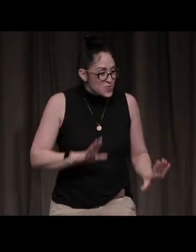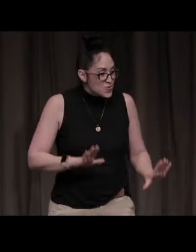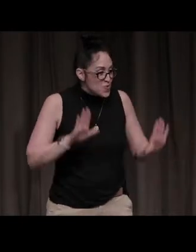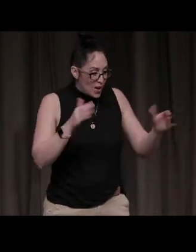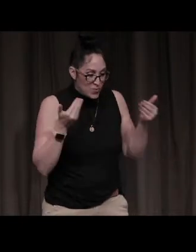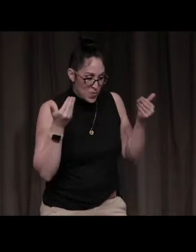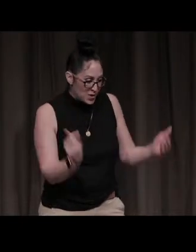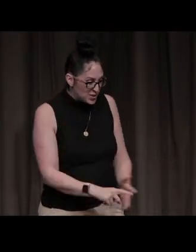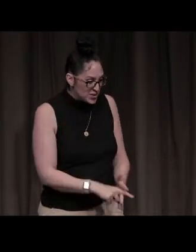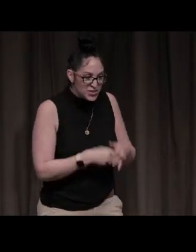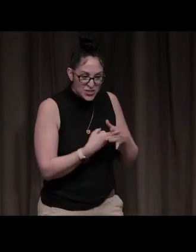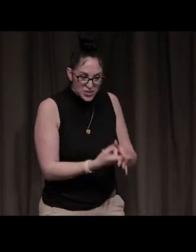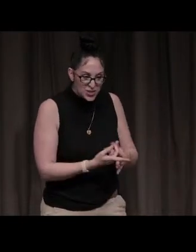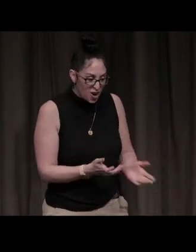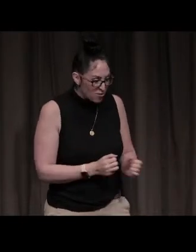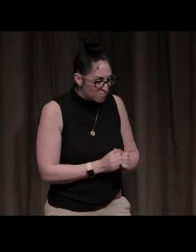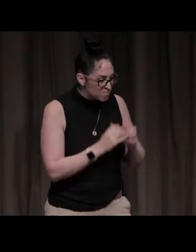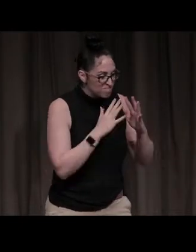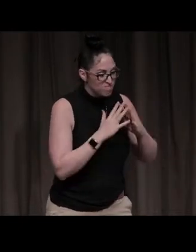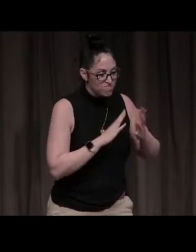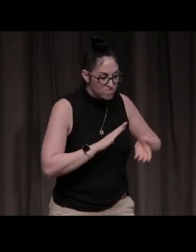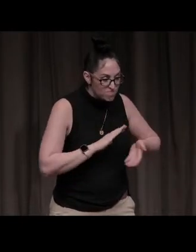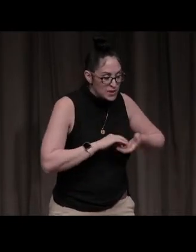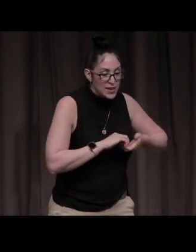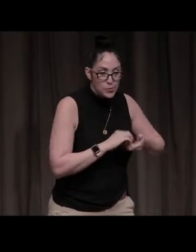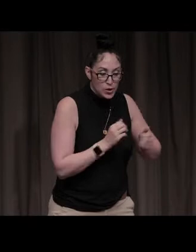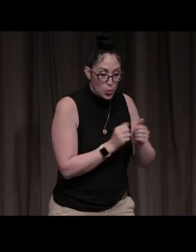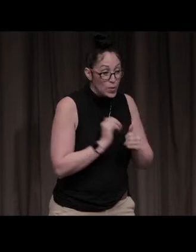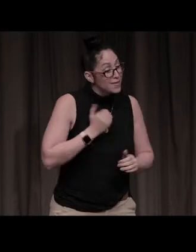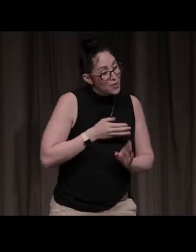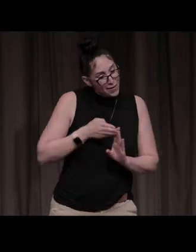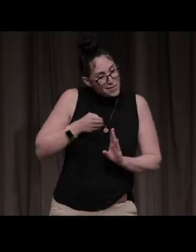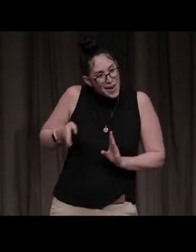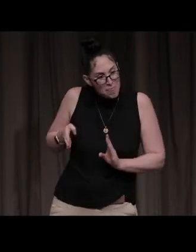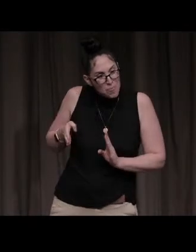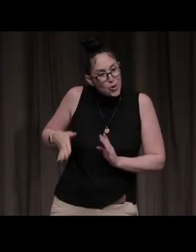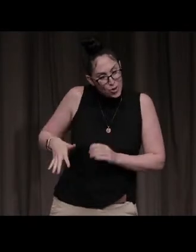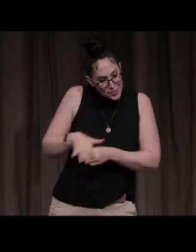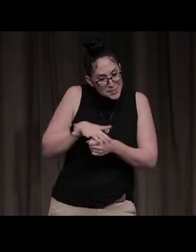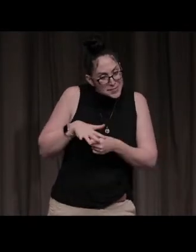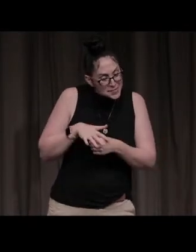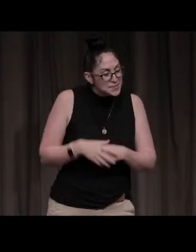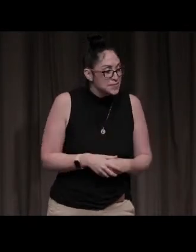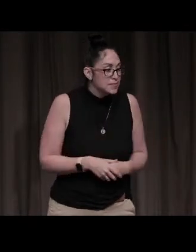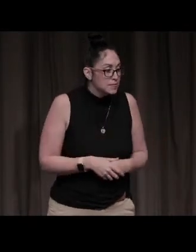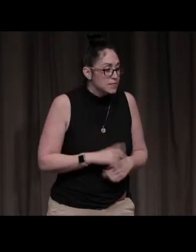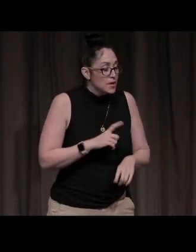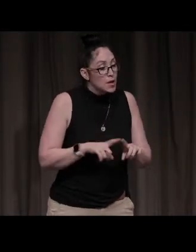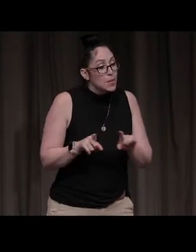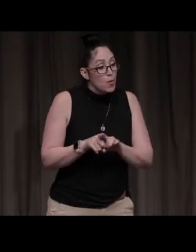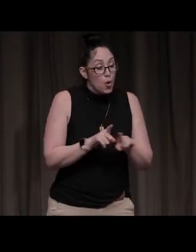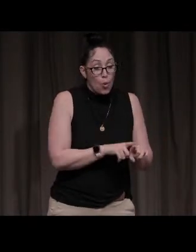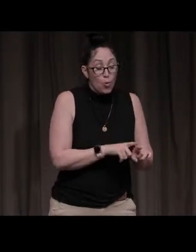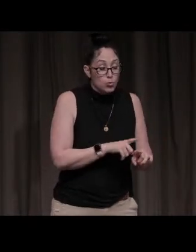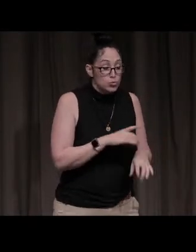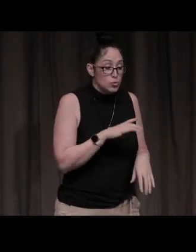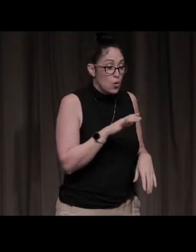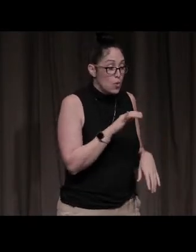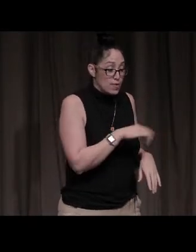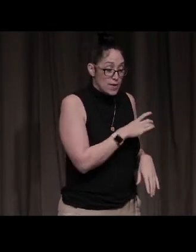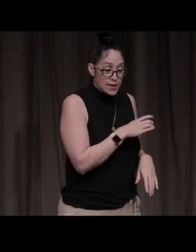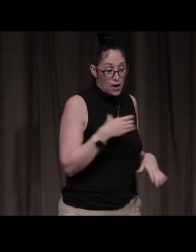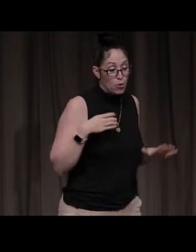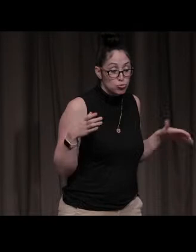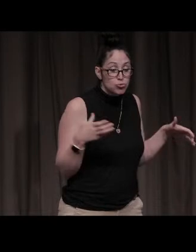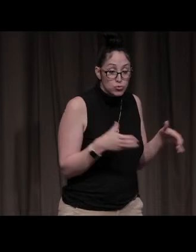with collaborating with our neighbors. But then going back to Collectors Council, that is a moment where